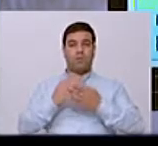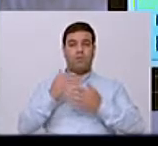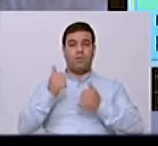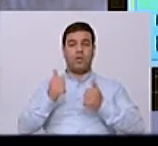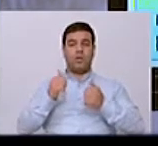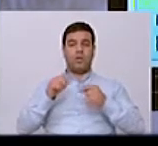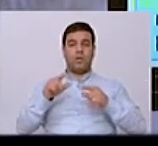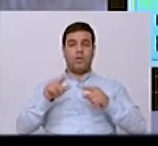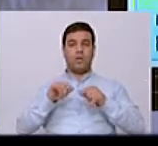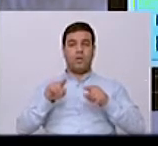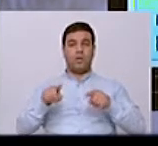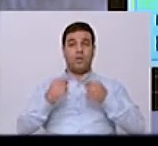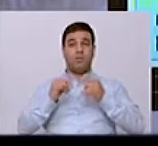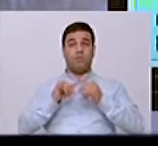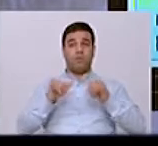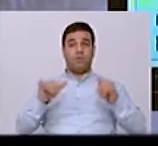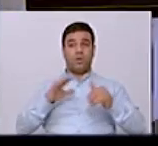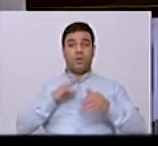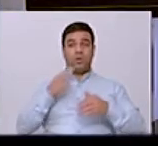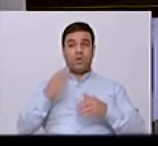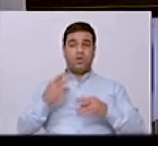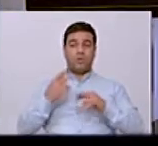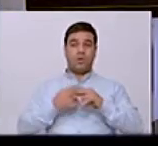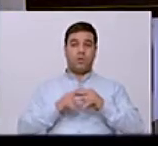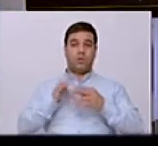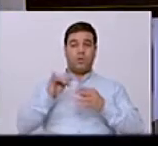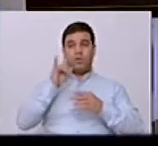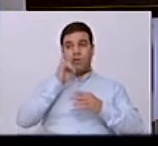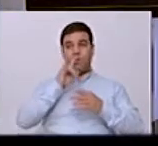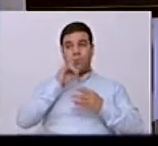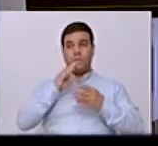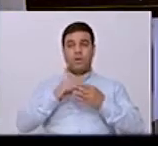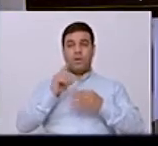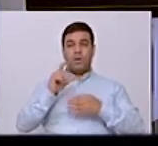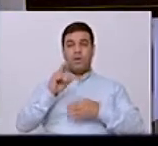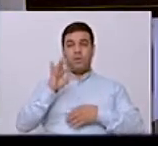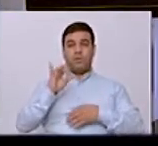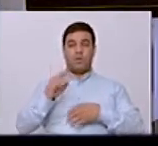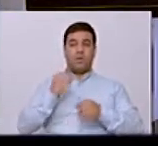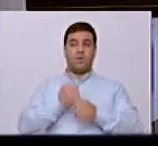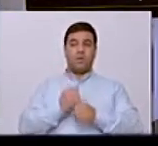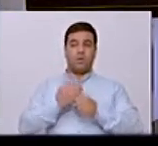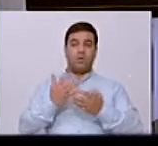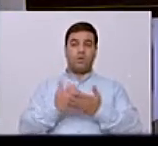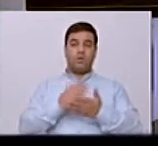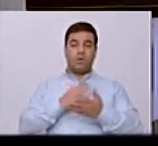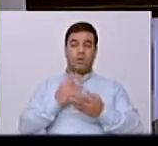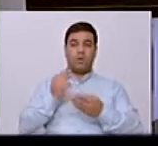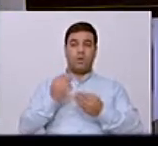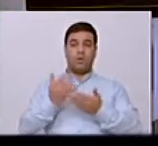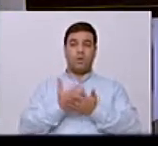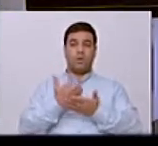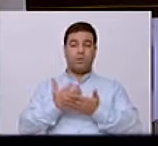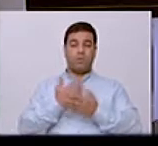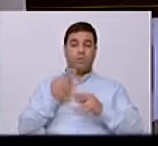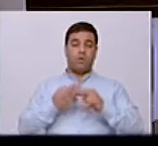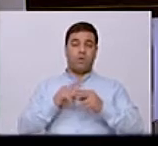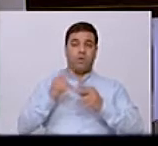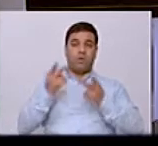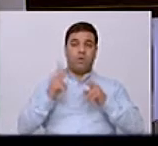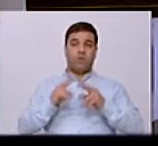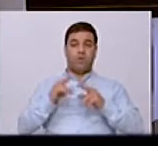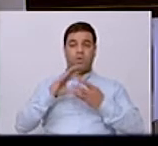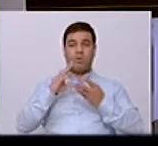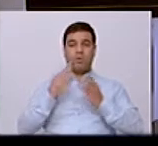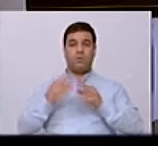yaxshi rivojlanib bormoqda. Ya'ni ana shu neftni eksport qilish orqali topilgan daromad orqali ham qolgan